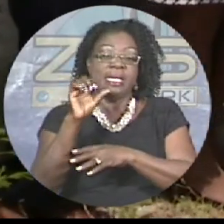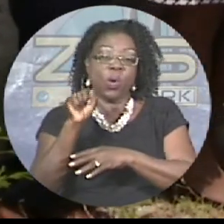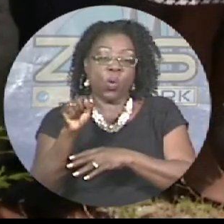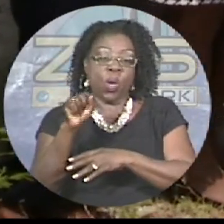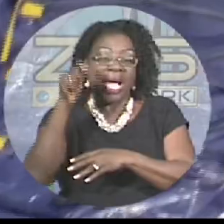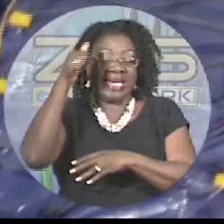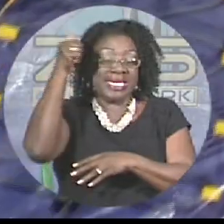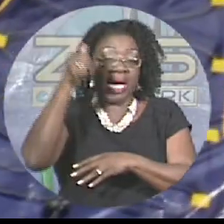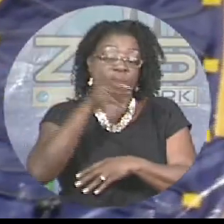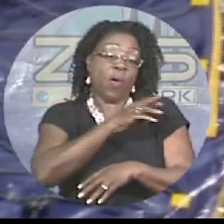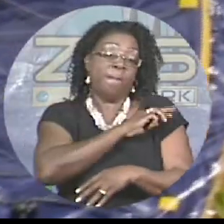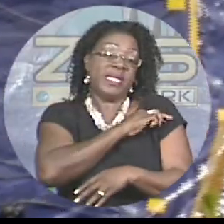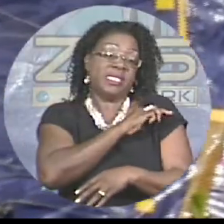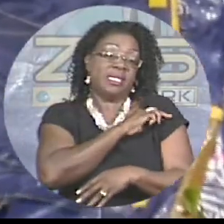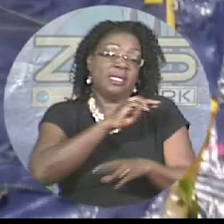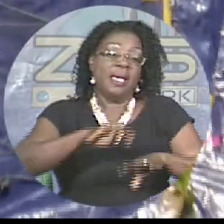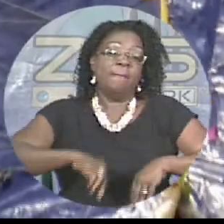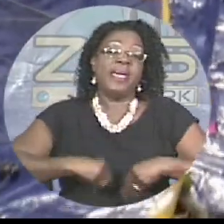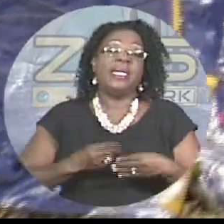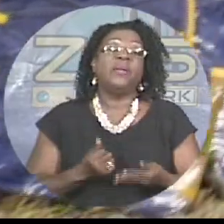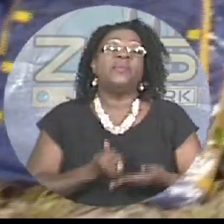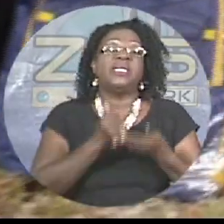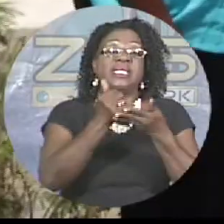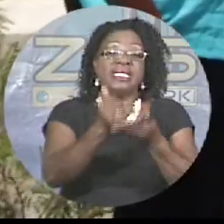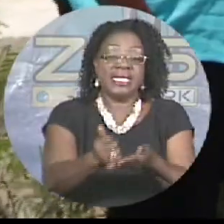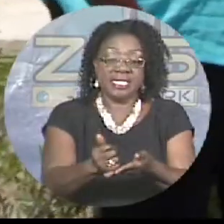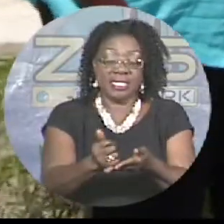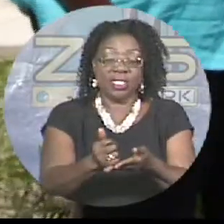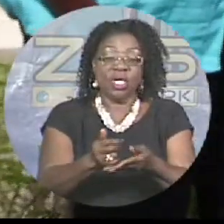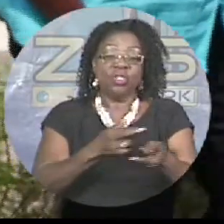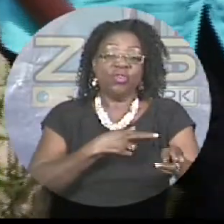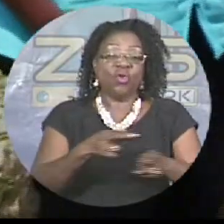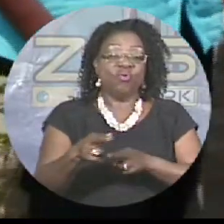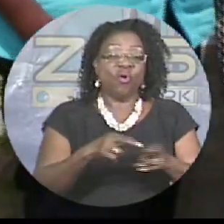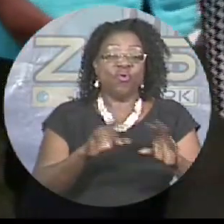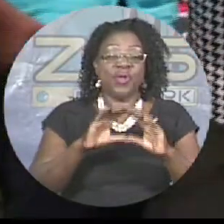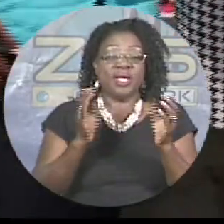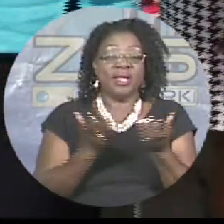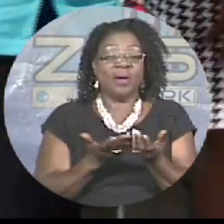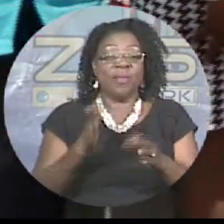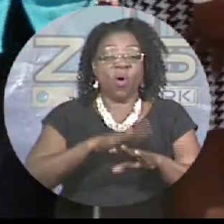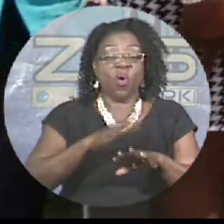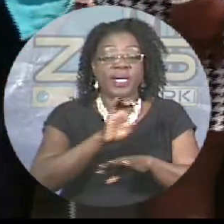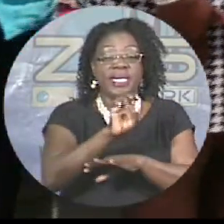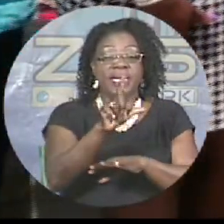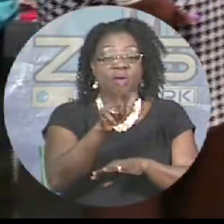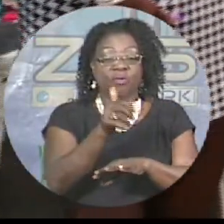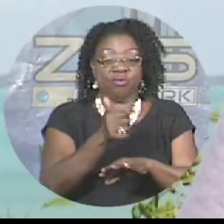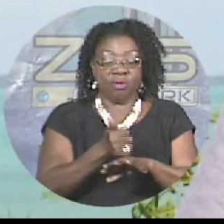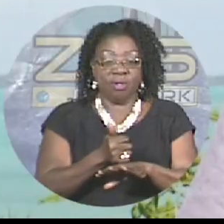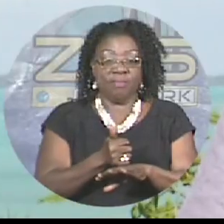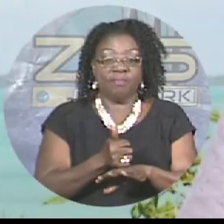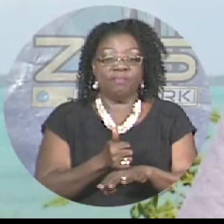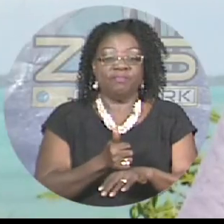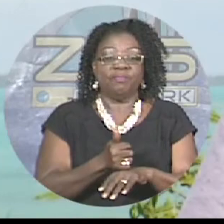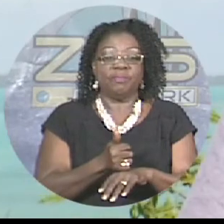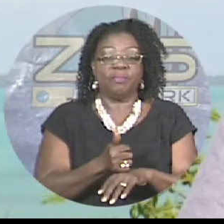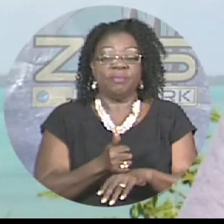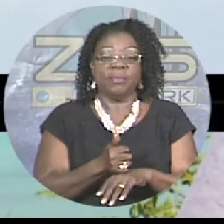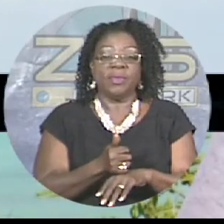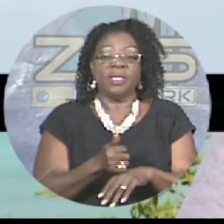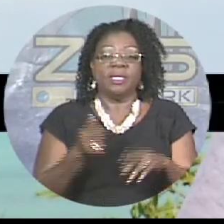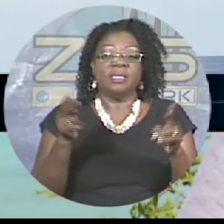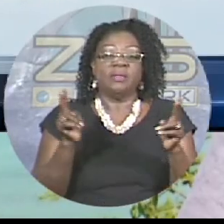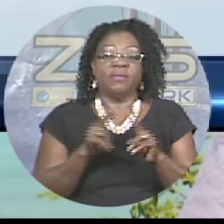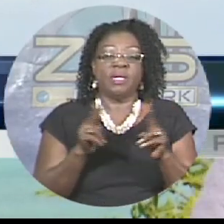to President of the Rotary Club of Eleuthera Sharon Cooper and her Rotarian leaders. Sound has been